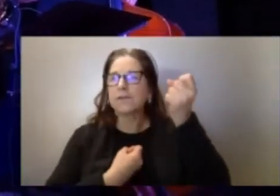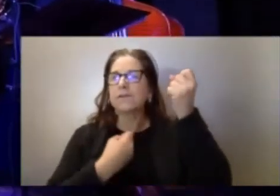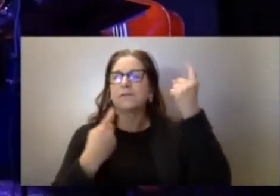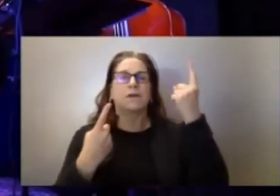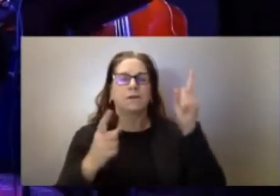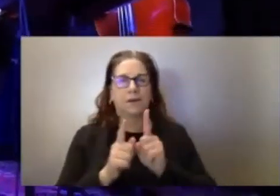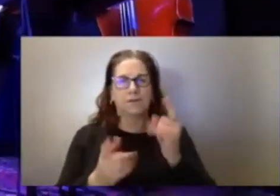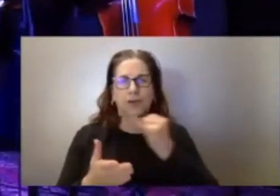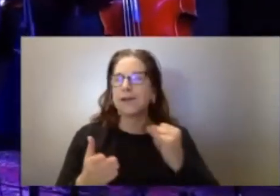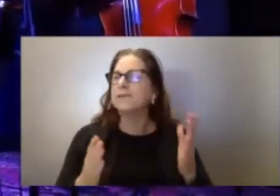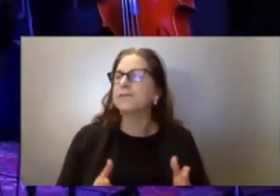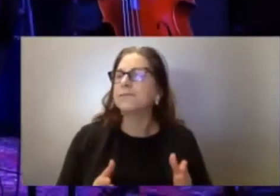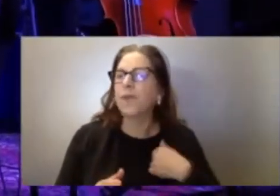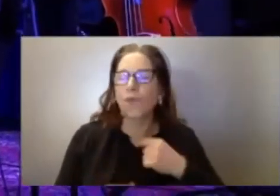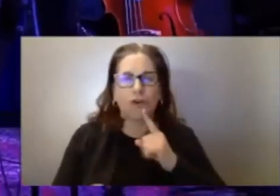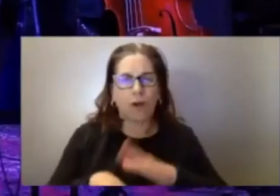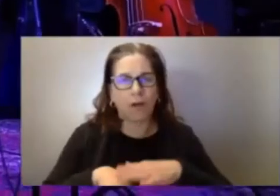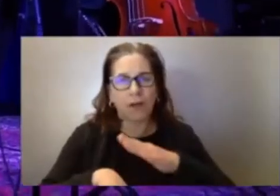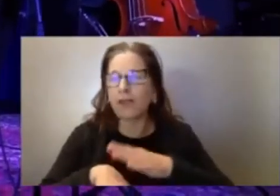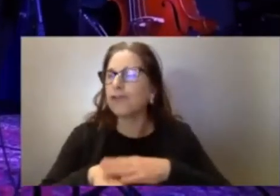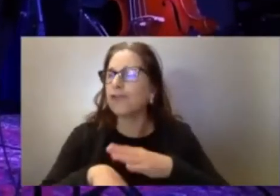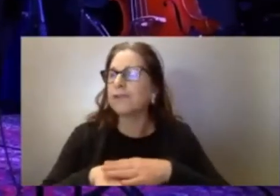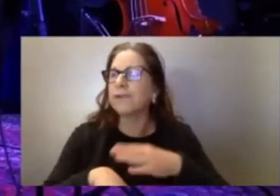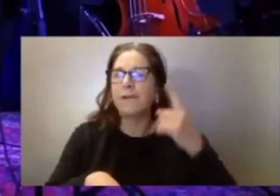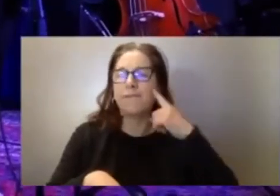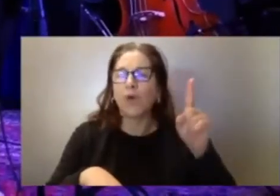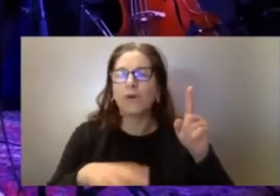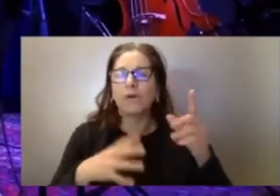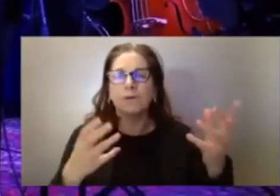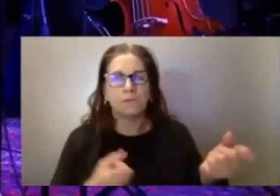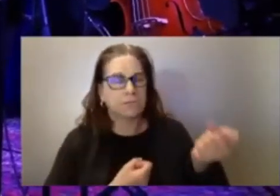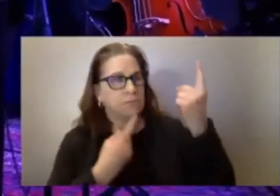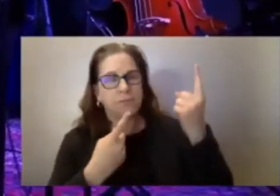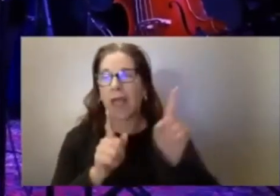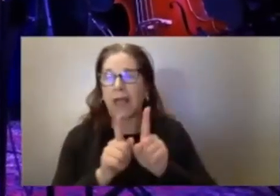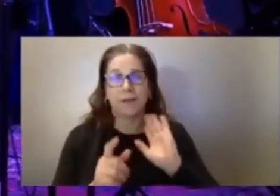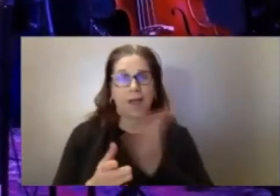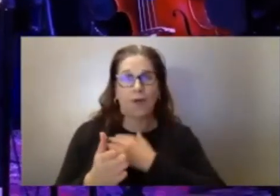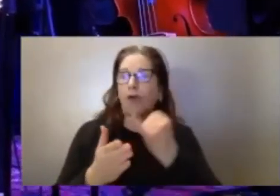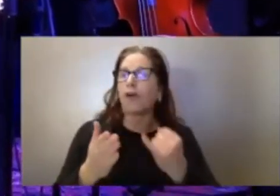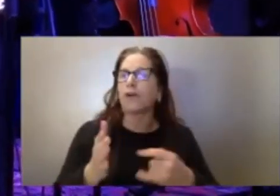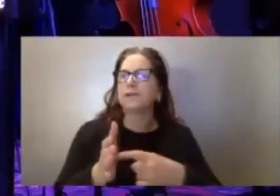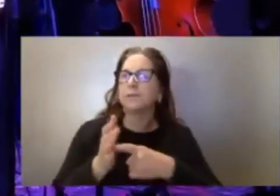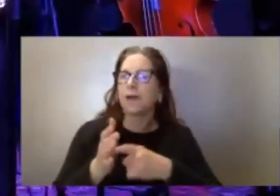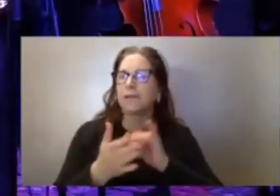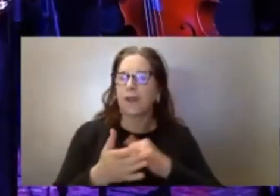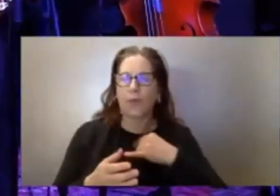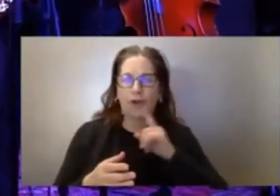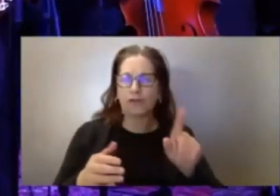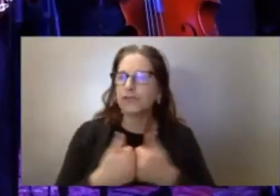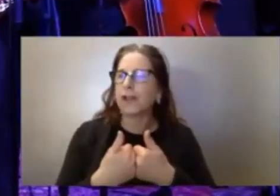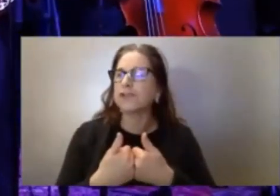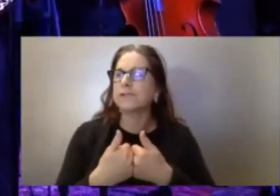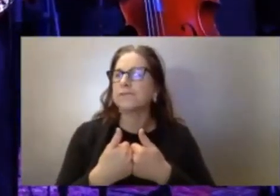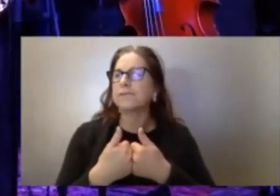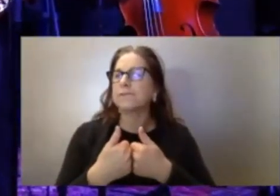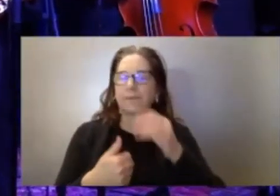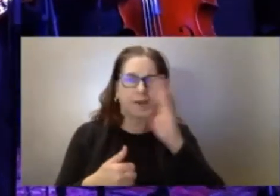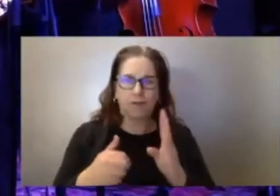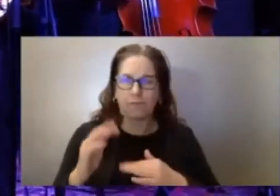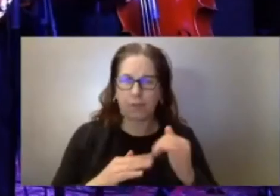on alert for such insights because our art demands that we are challenged, never comfortable.